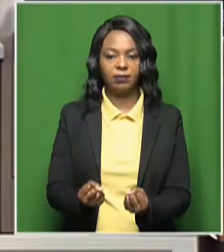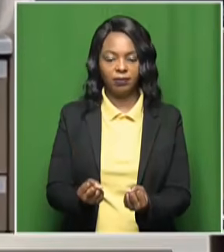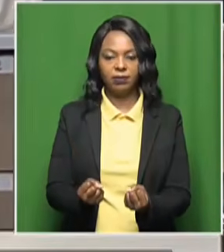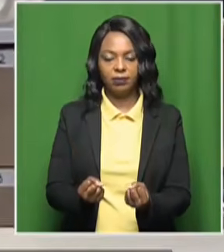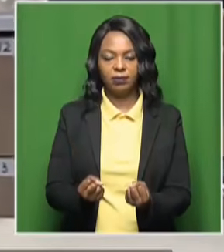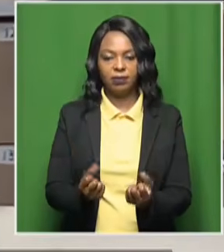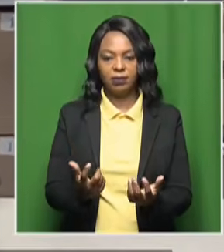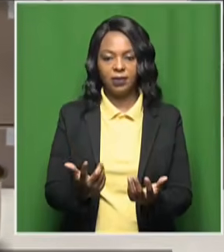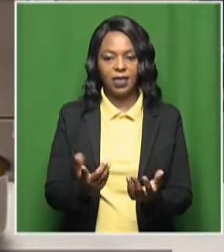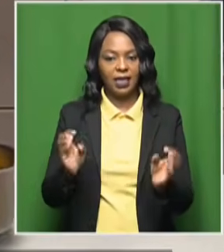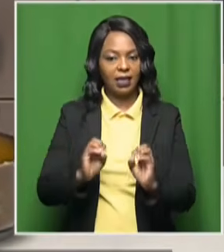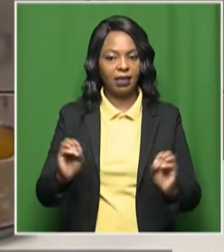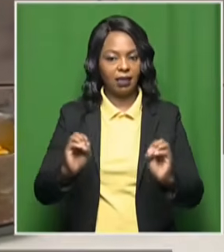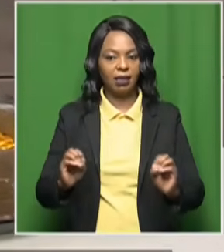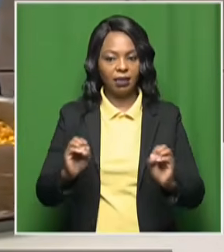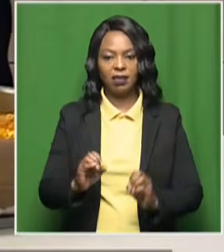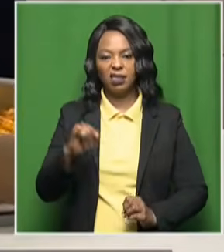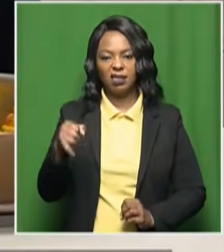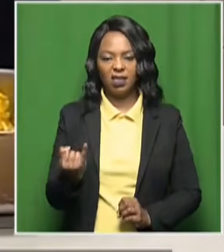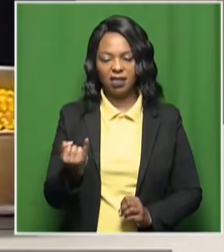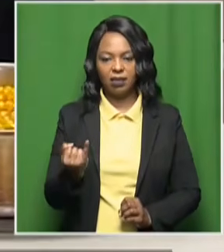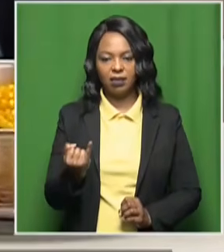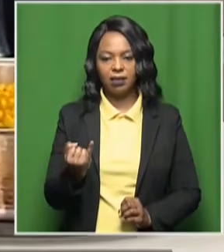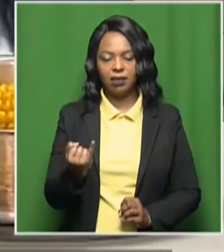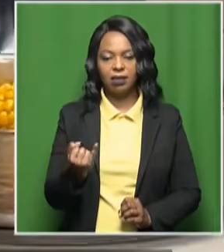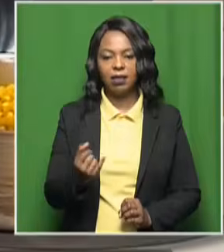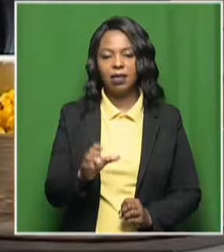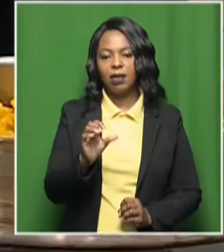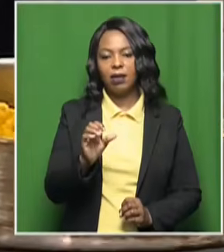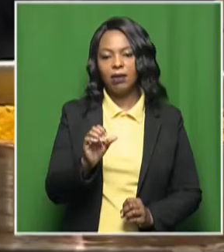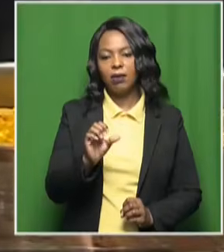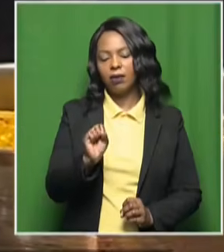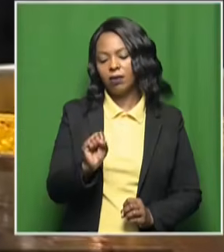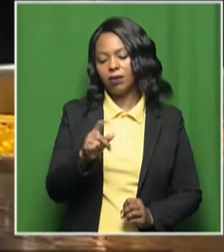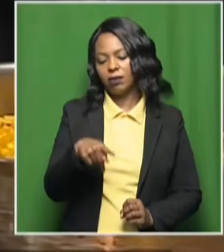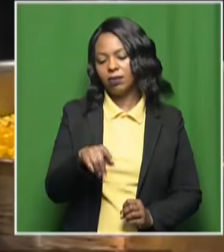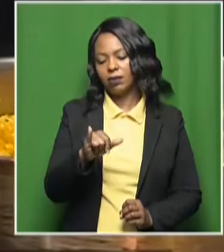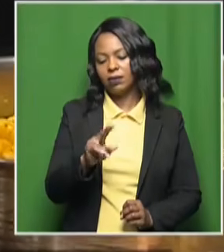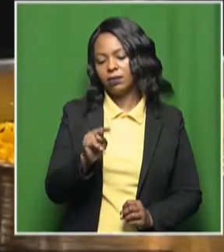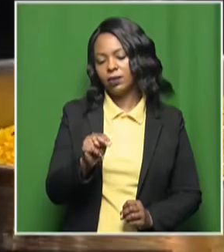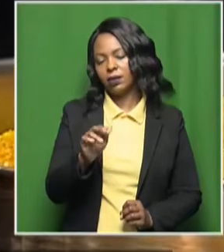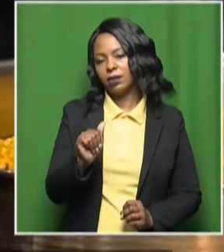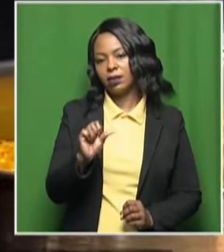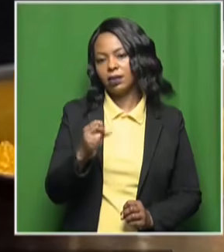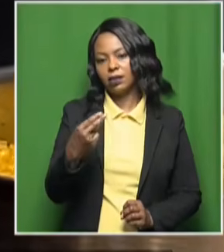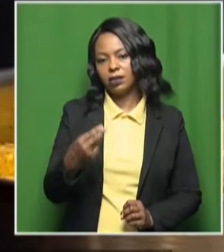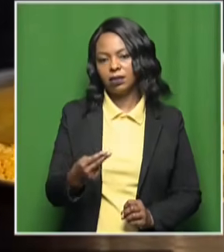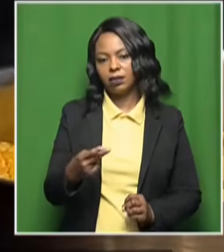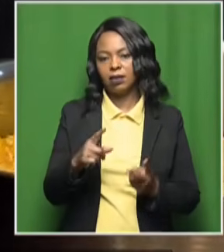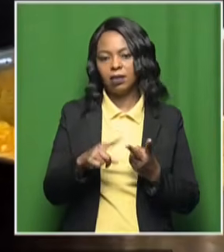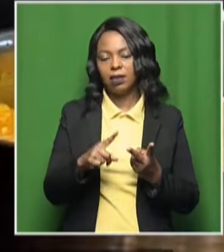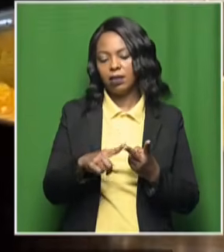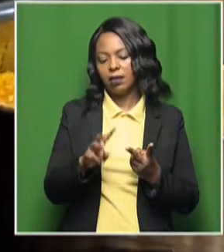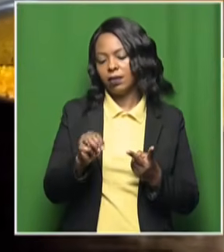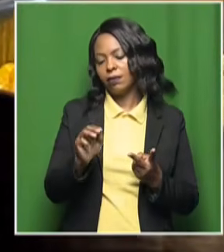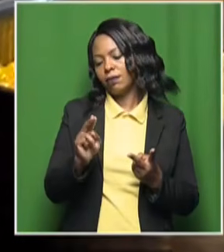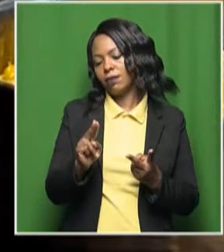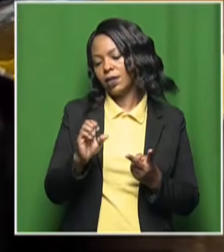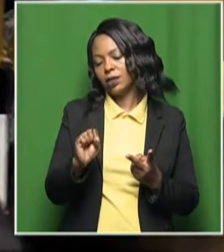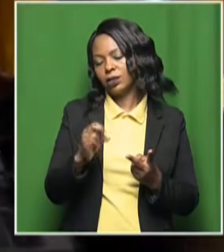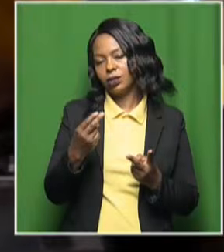is nothing. Hey, this is really just mushroom and spinach. Yep, that's it. Okay. With lots of spicing. I saw the spicing. So we're going to